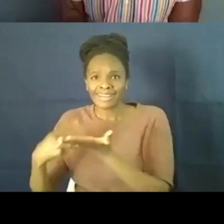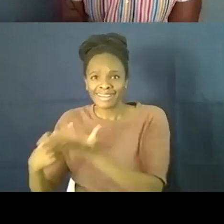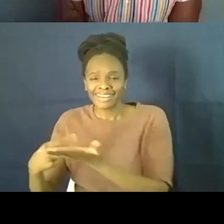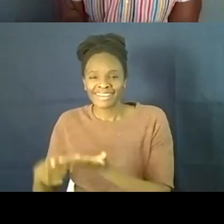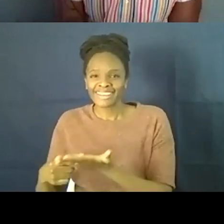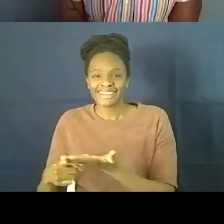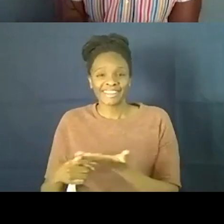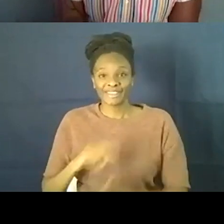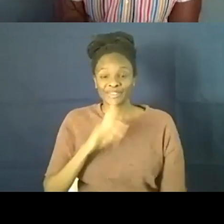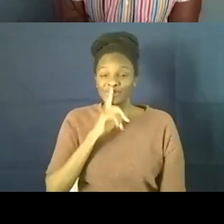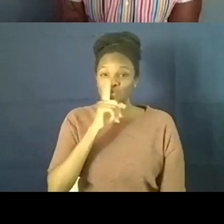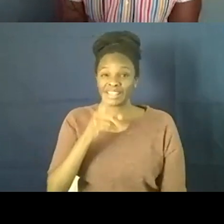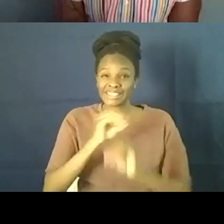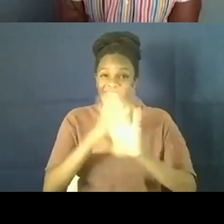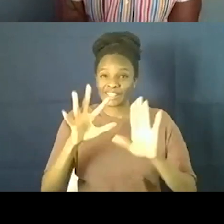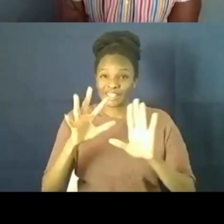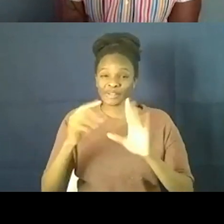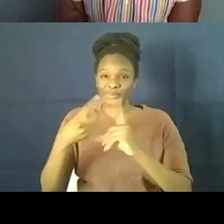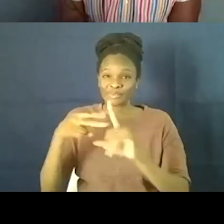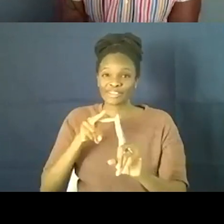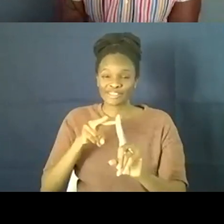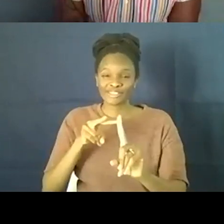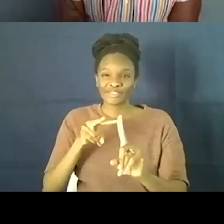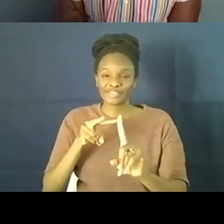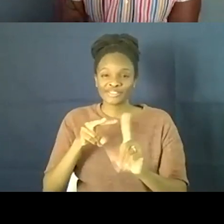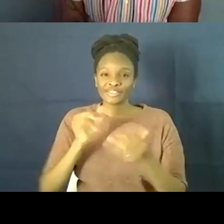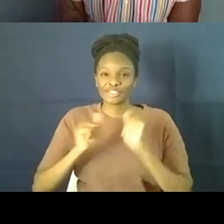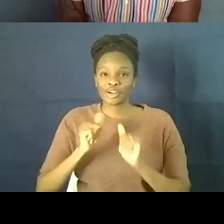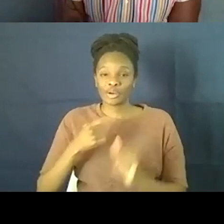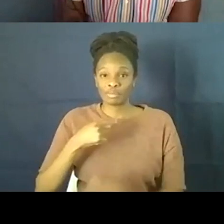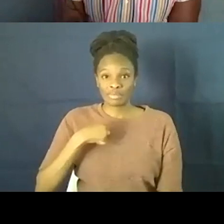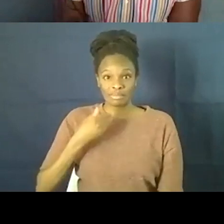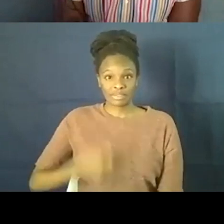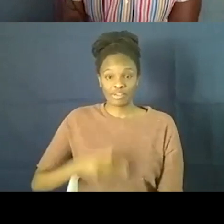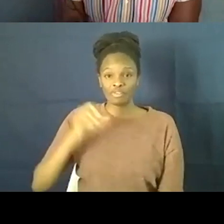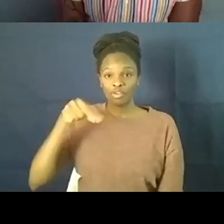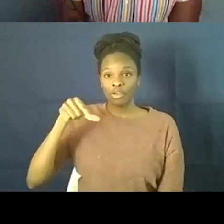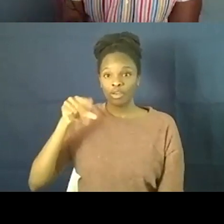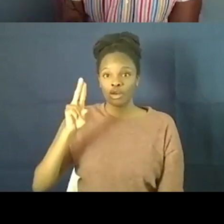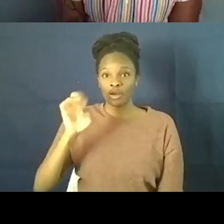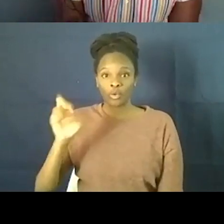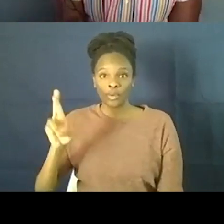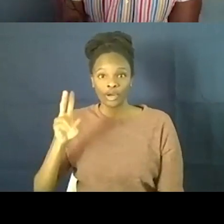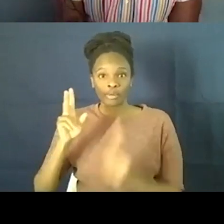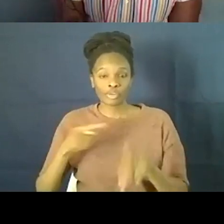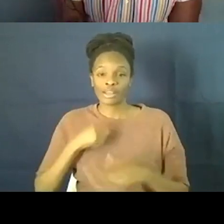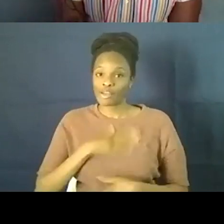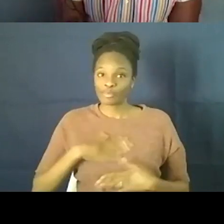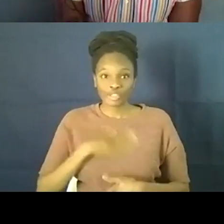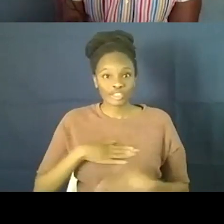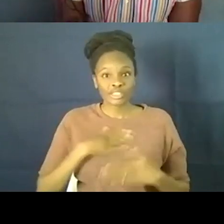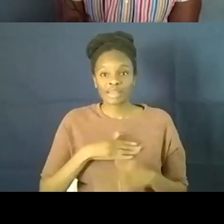queer lens show. And I, as a queer person, I really appreciate being a part of it, but also just like as a viewer